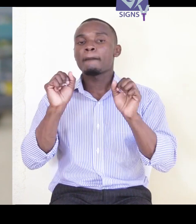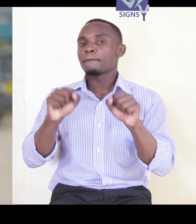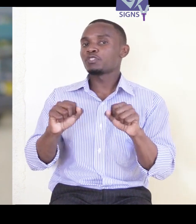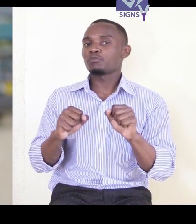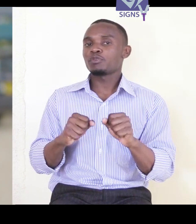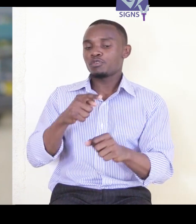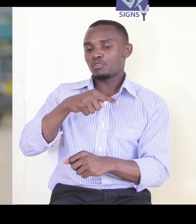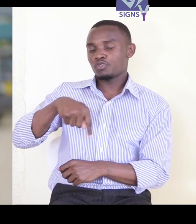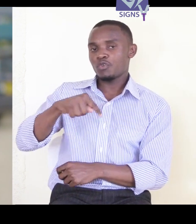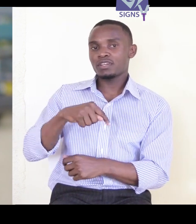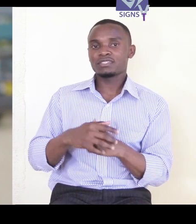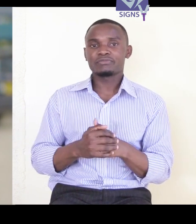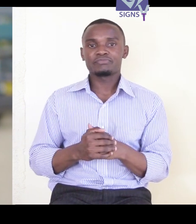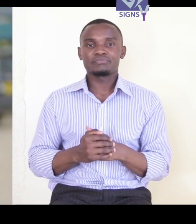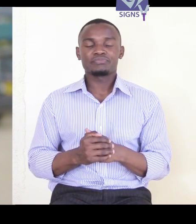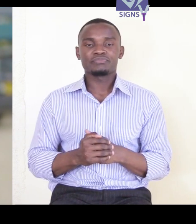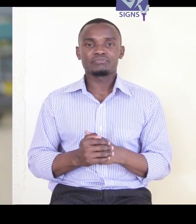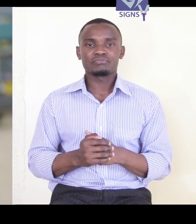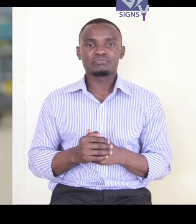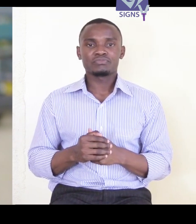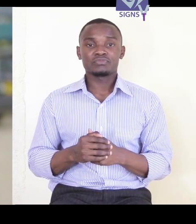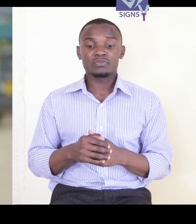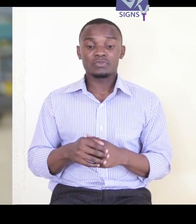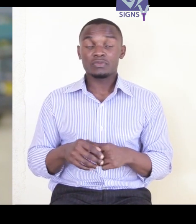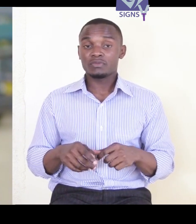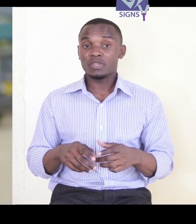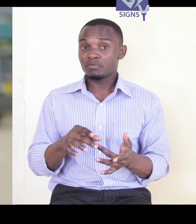the accessibility of information very possible to us,